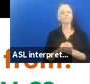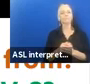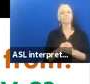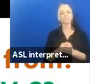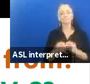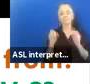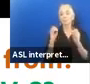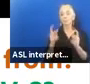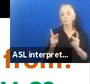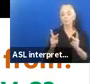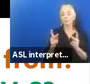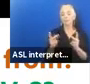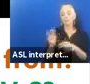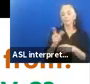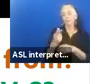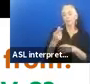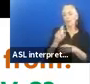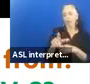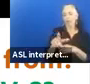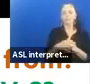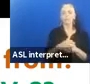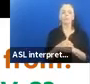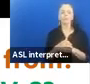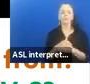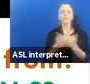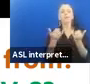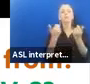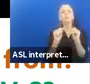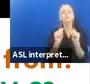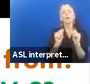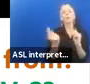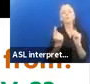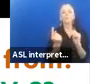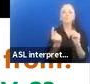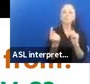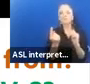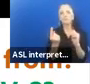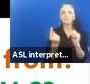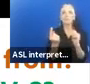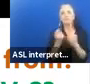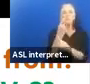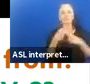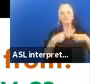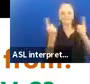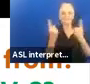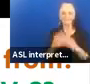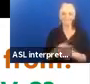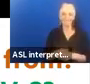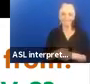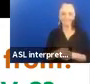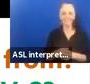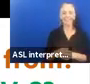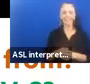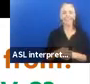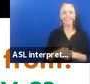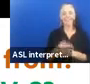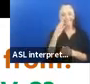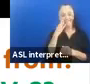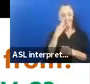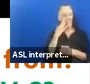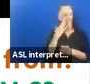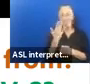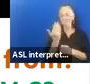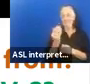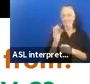All right, so we're going to try something a little different. And so the 1,500 people who